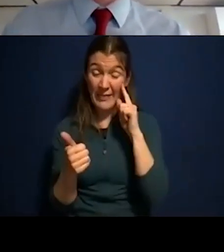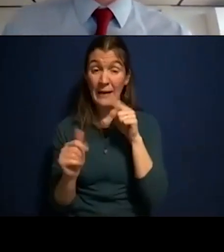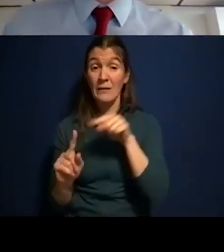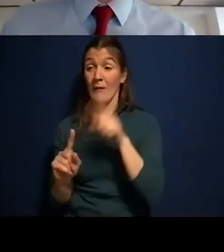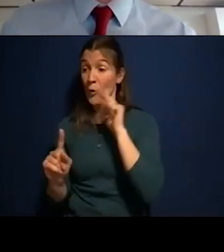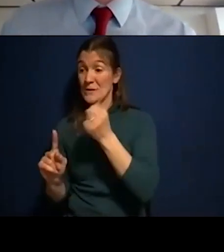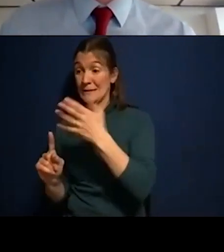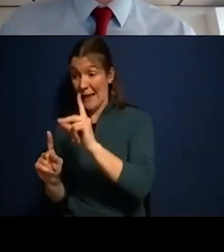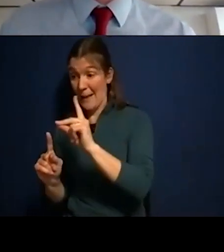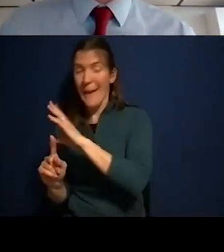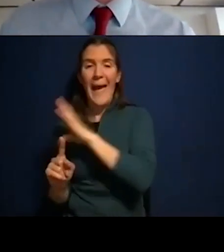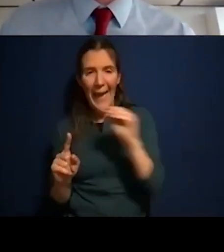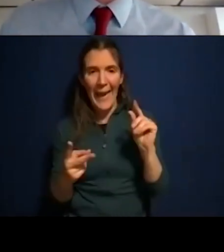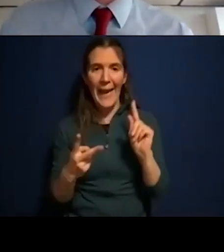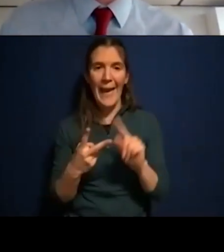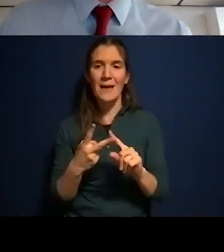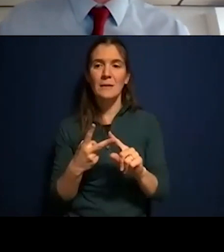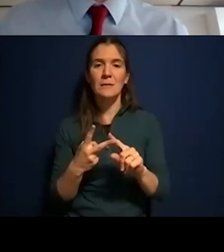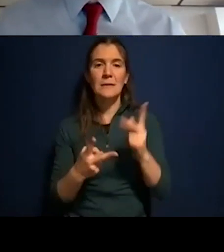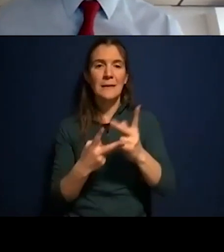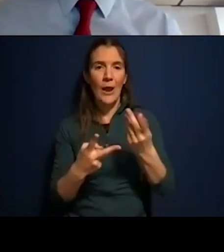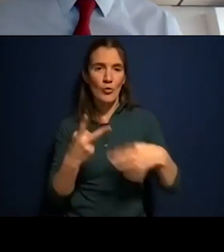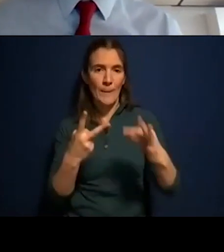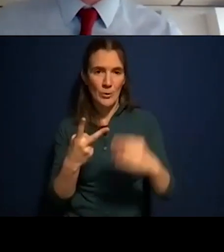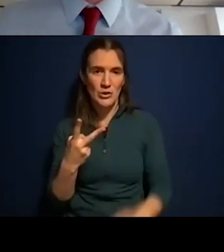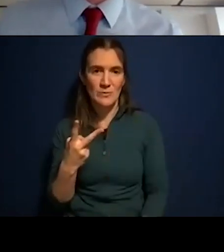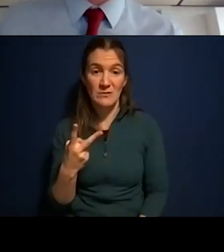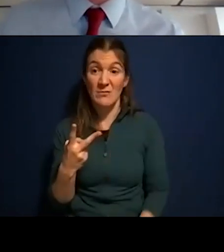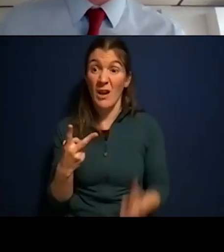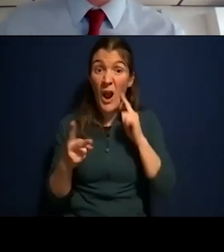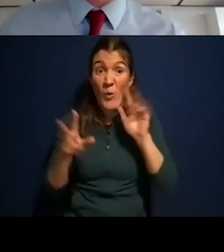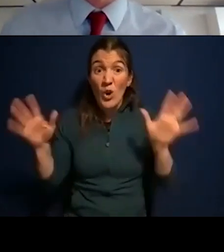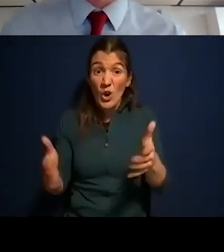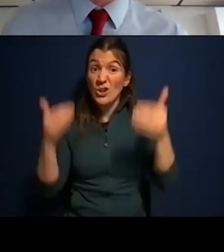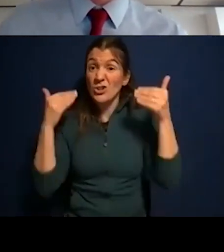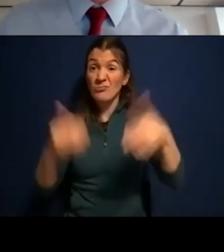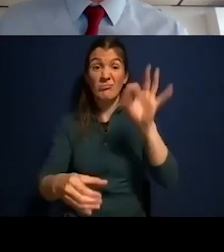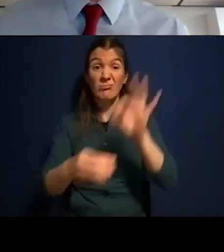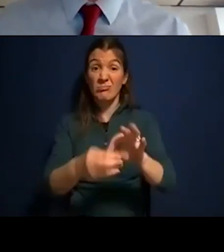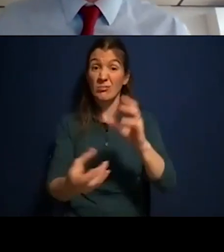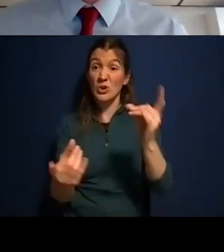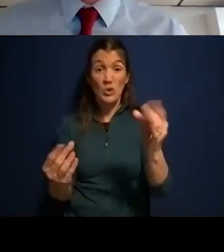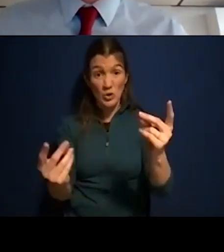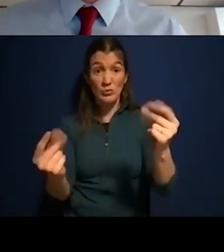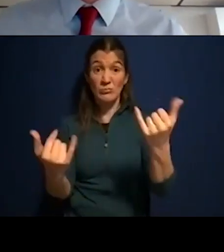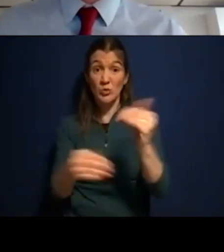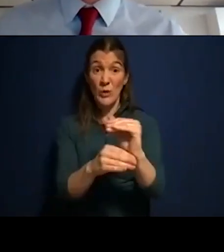I think this conversation has been really interesting, and I would really encourage us moving forward with it tonight.